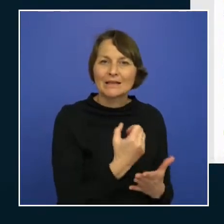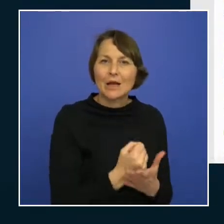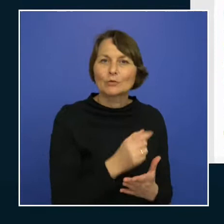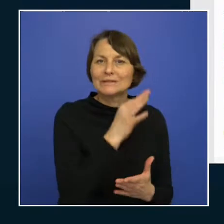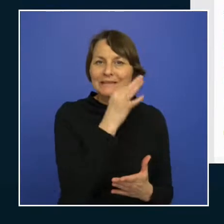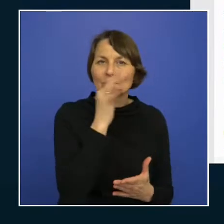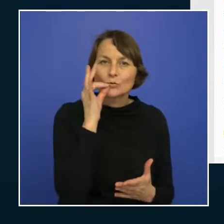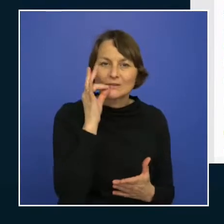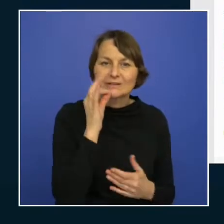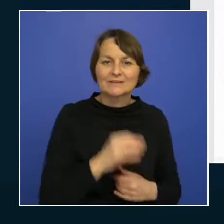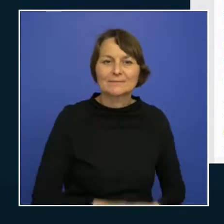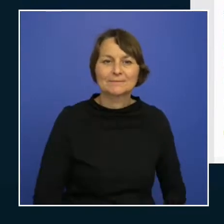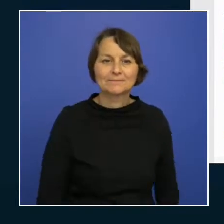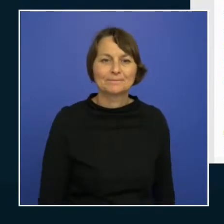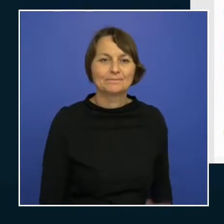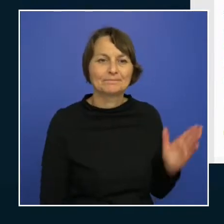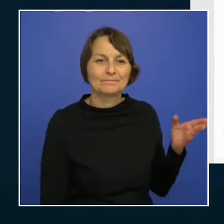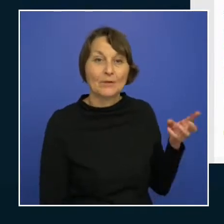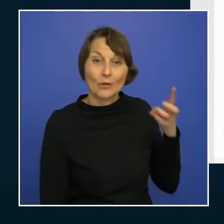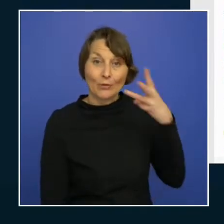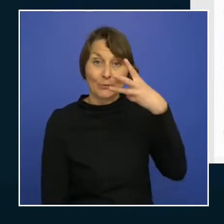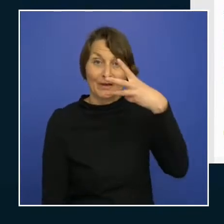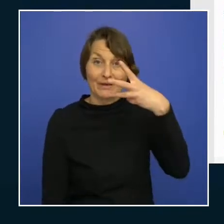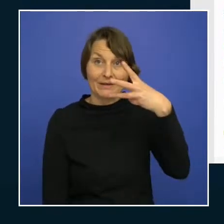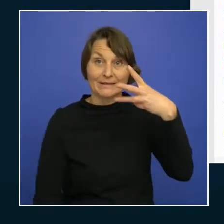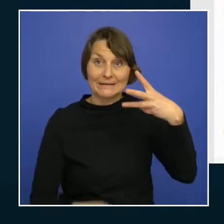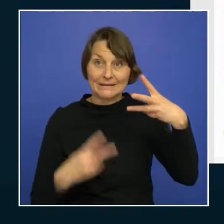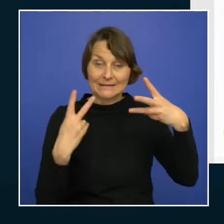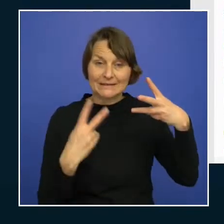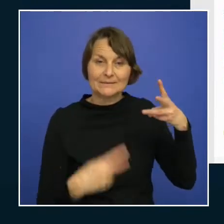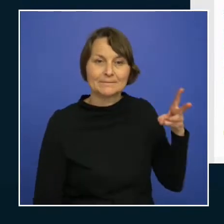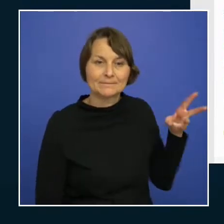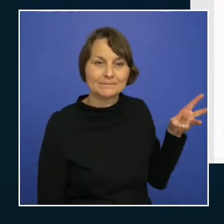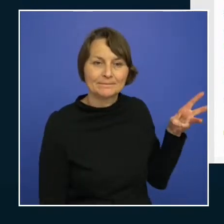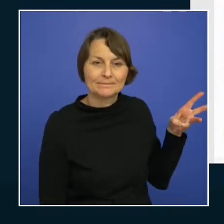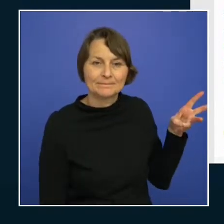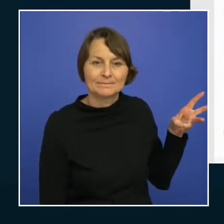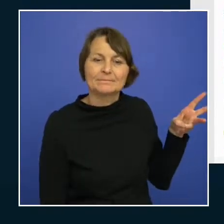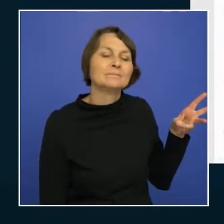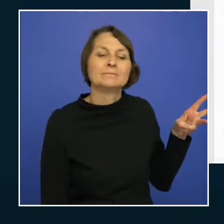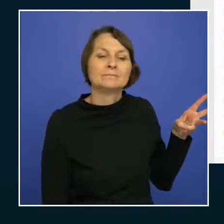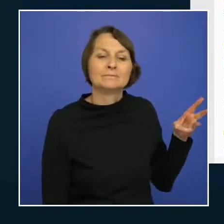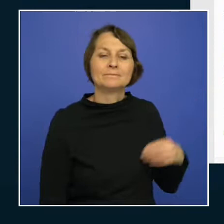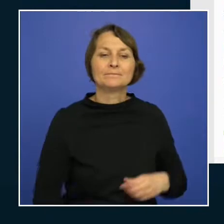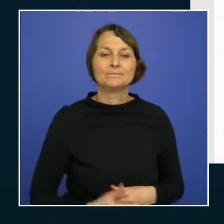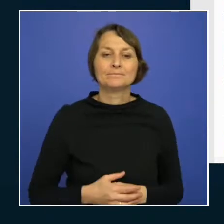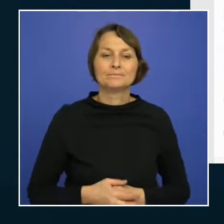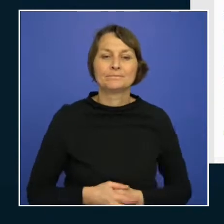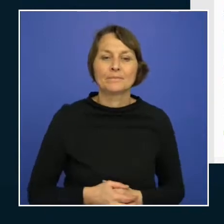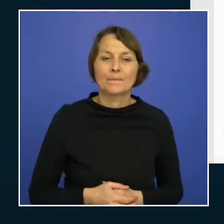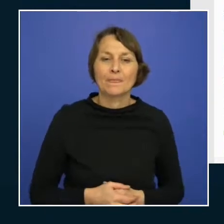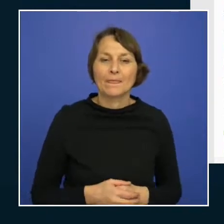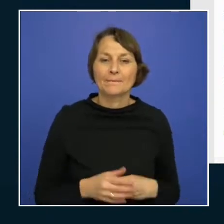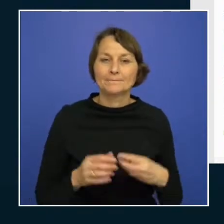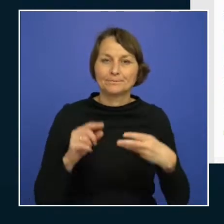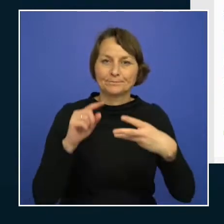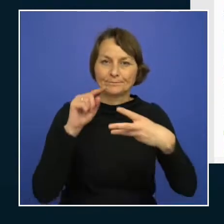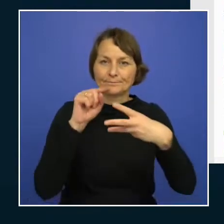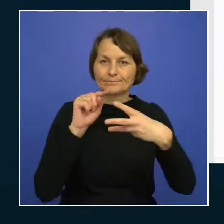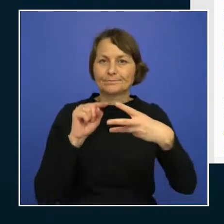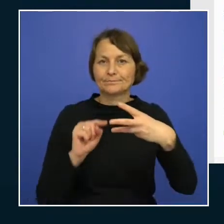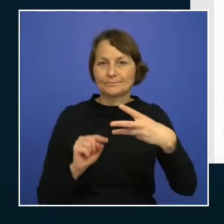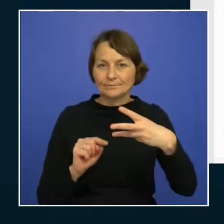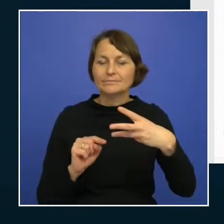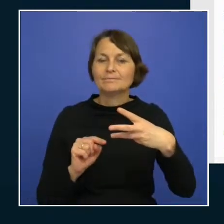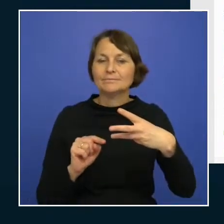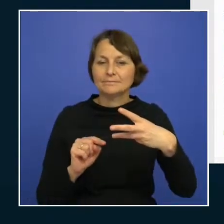then you'll see three secrets here, the SQL connection string, and the SQL admin username and SQL admin password